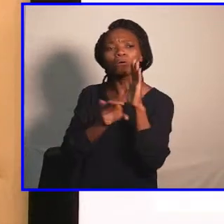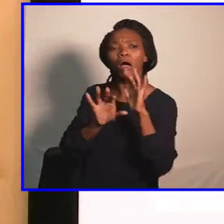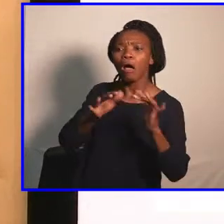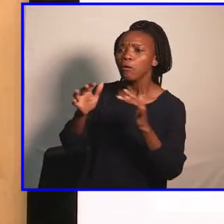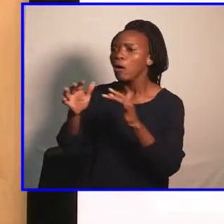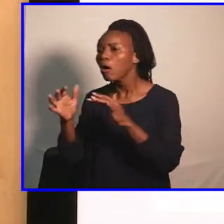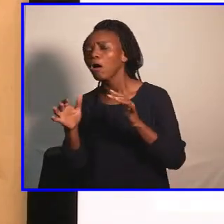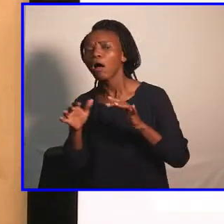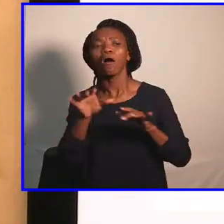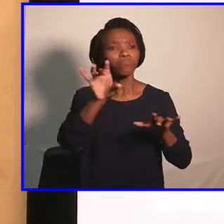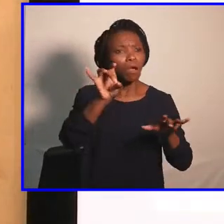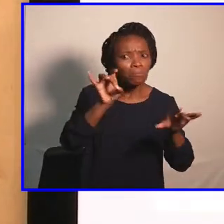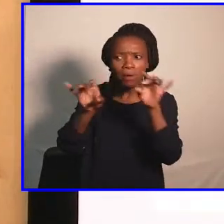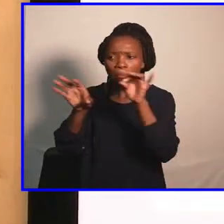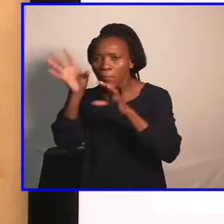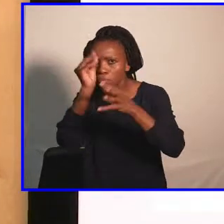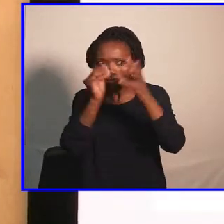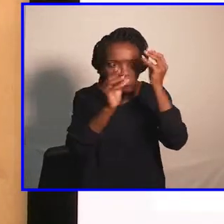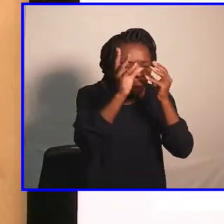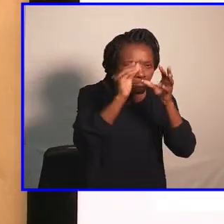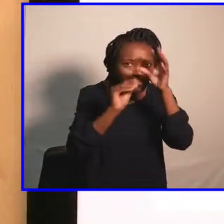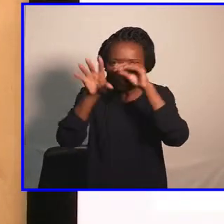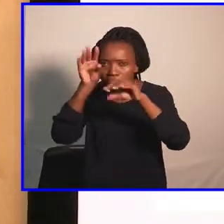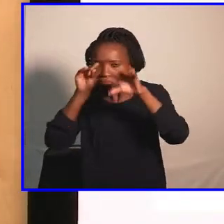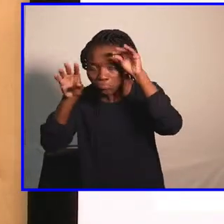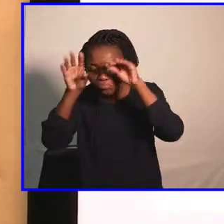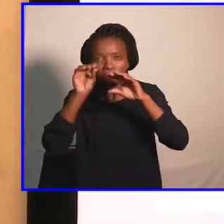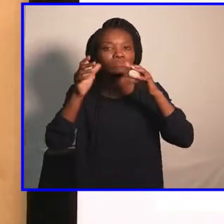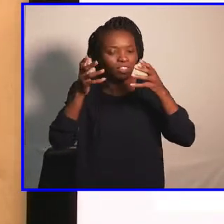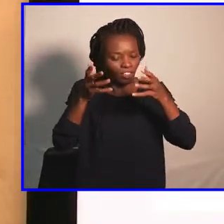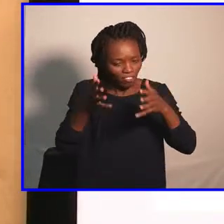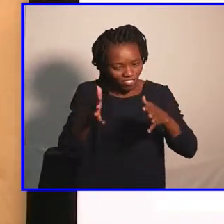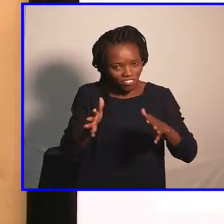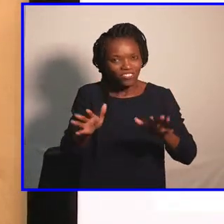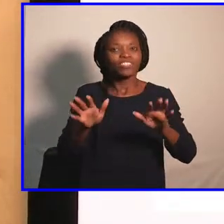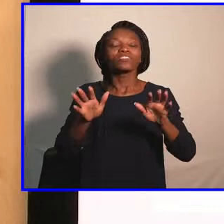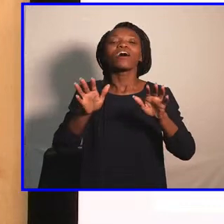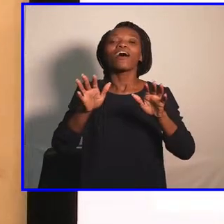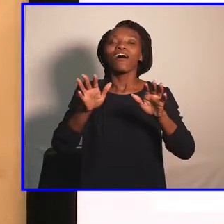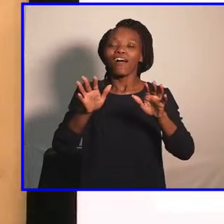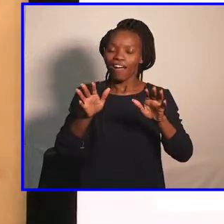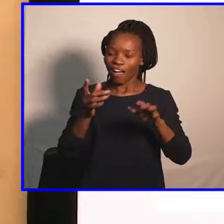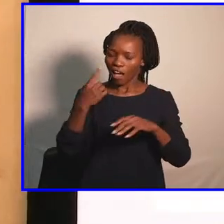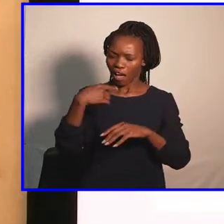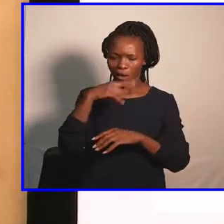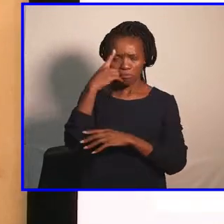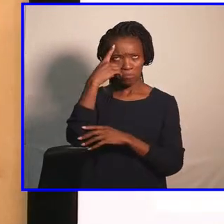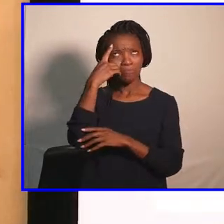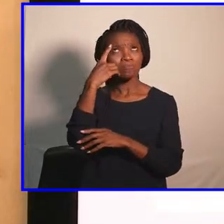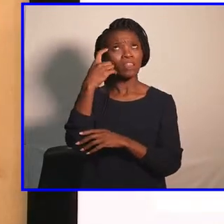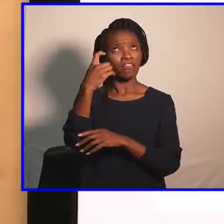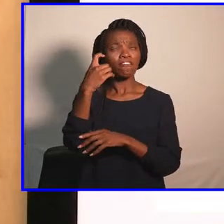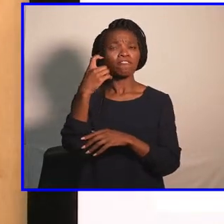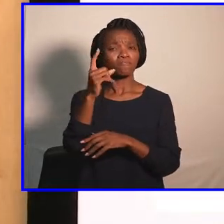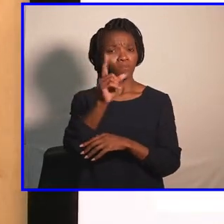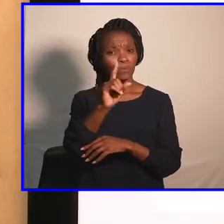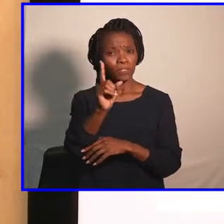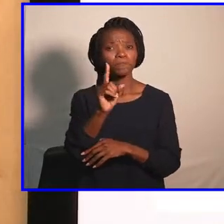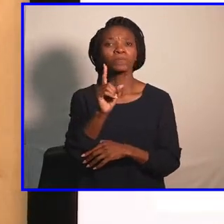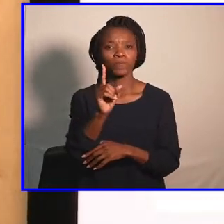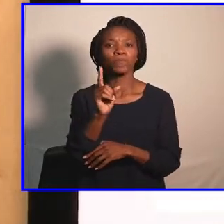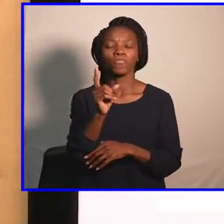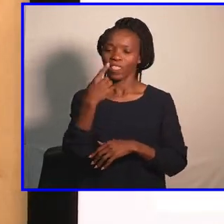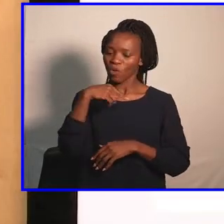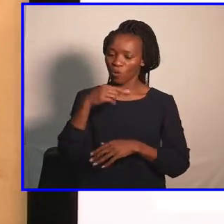existed. And so we learned from them. And having learned from them, we do believe, and some people do say, that